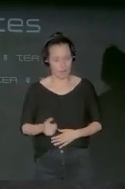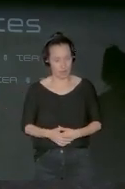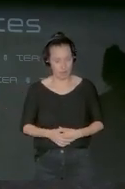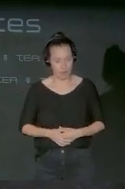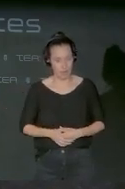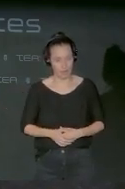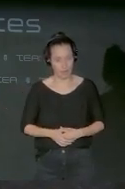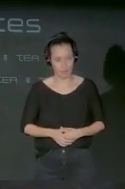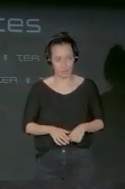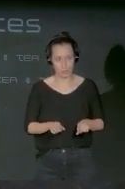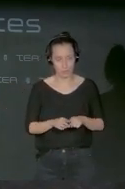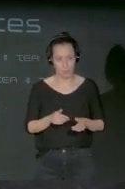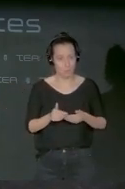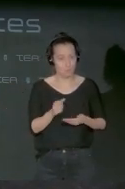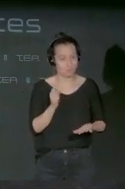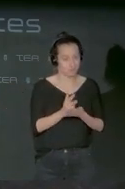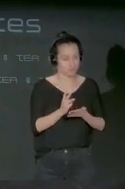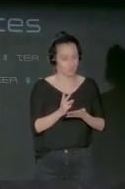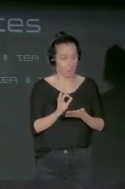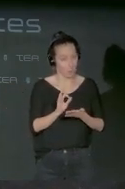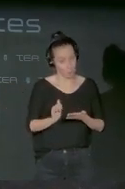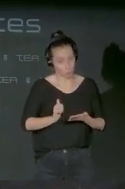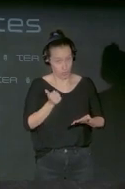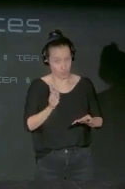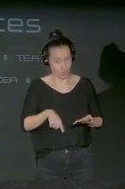como desafío, oportunidad también.